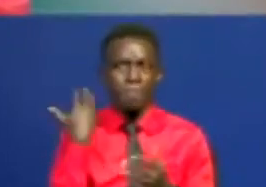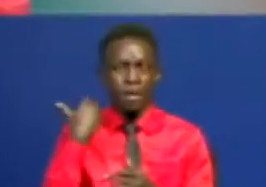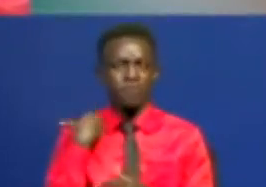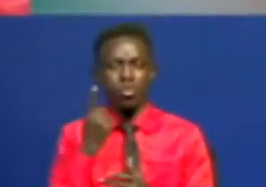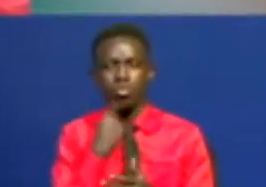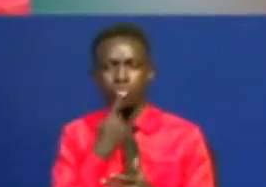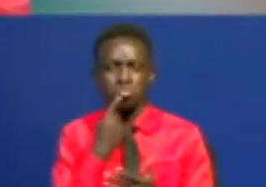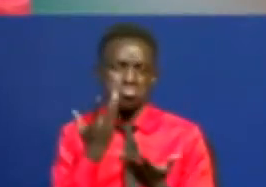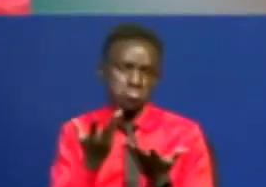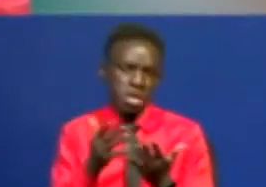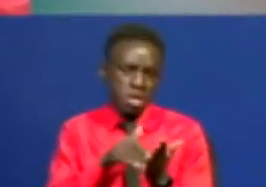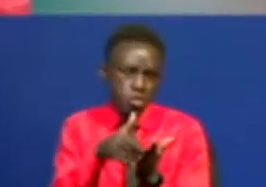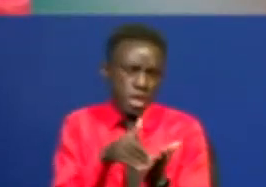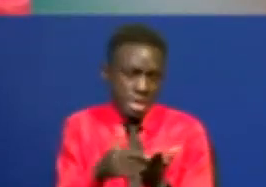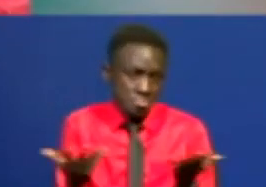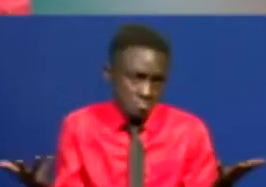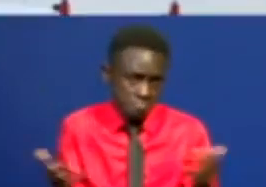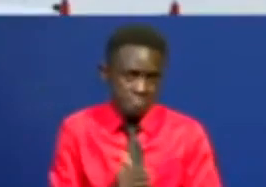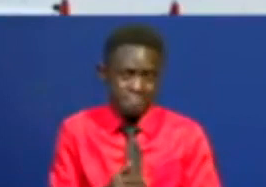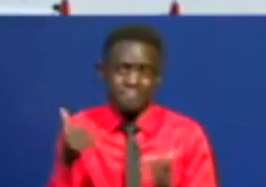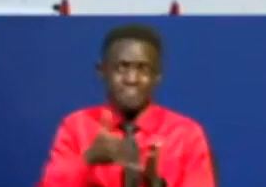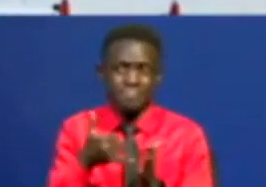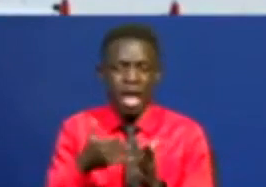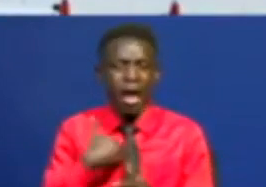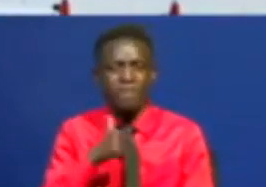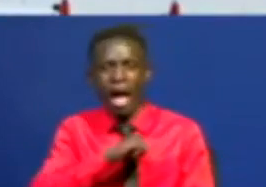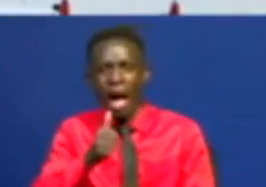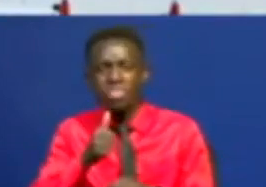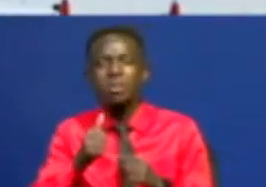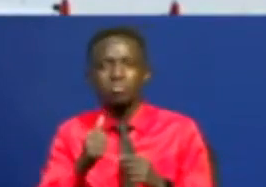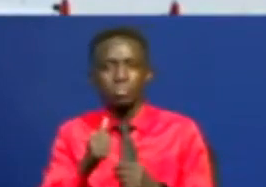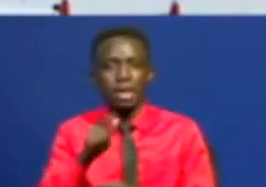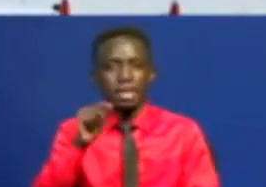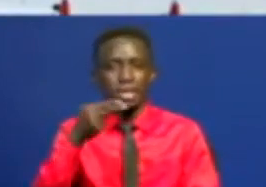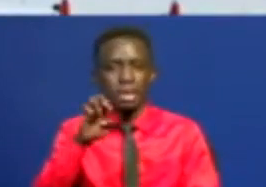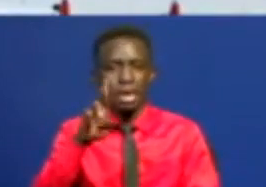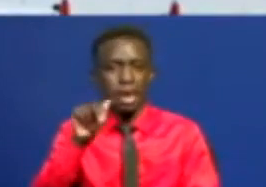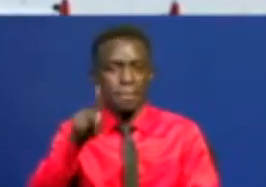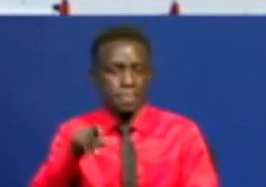Precautions also apply in post-therapy session. Hijama people may not allow to take